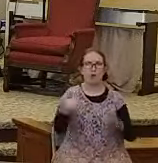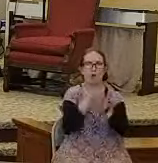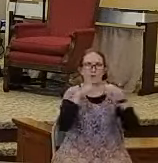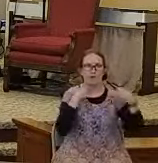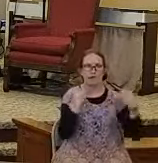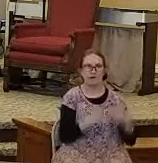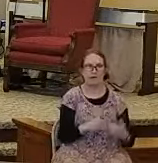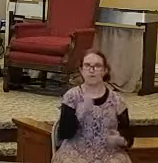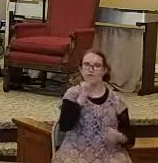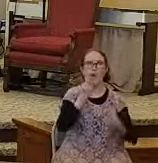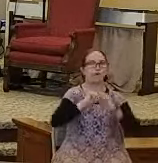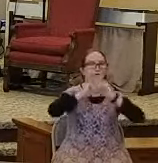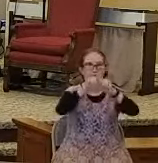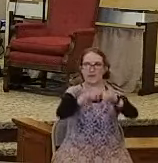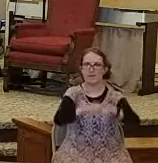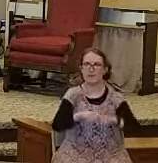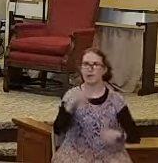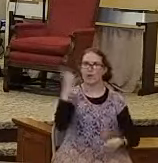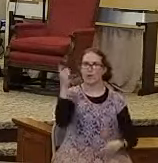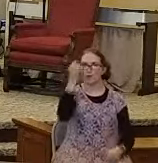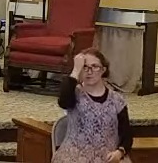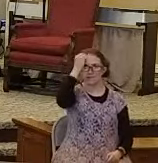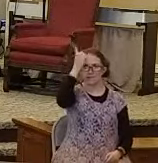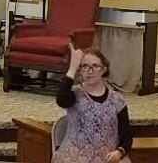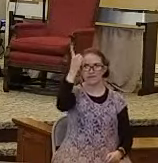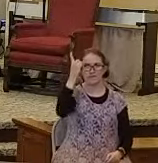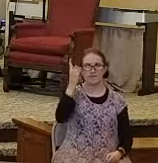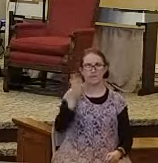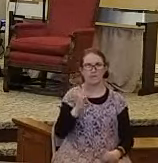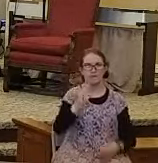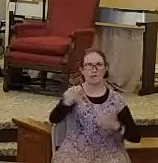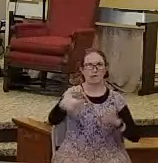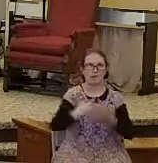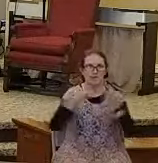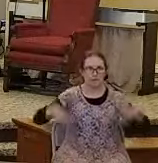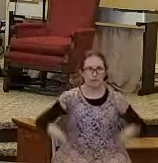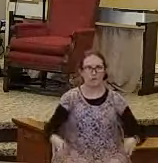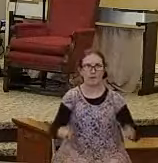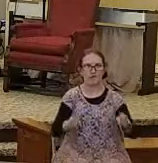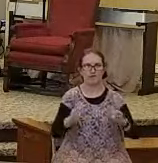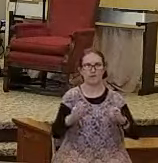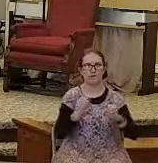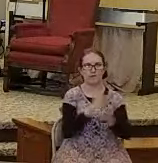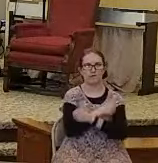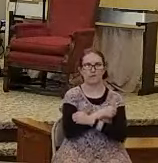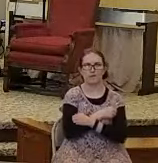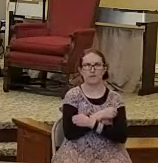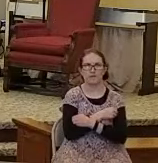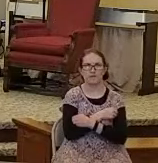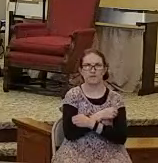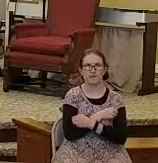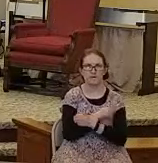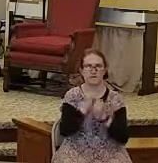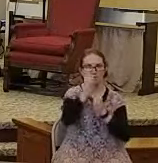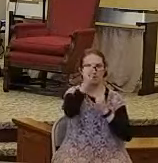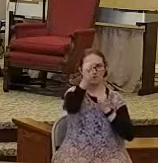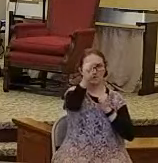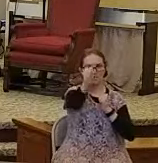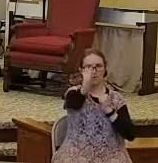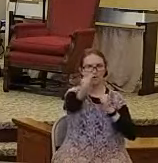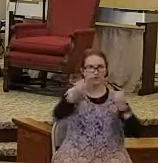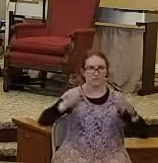thine heart, and lean not unto thine own understanding. In all thy ways acknowledge Him, and He